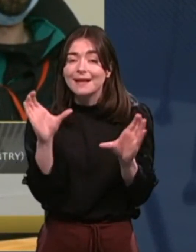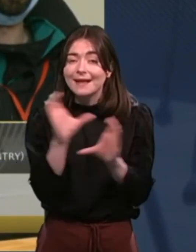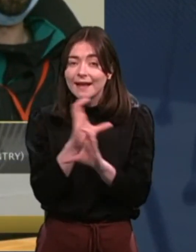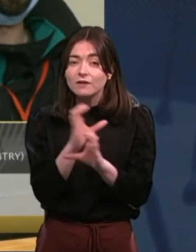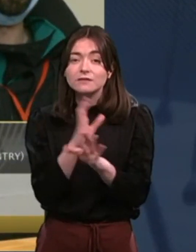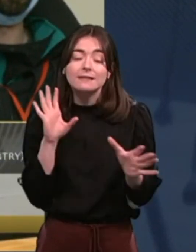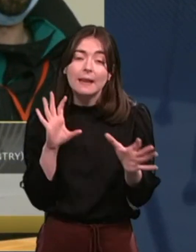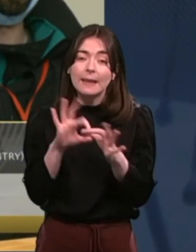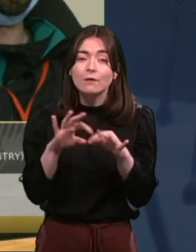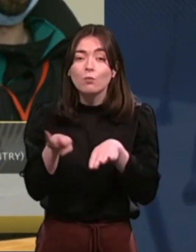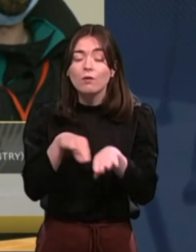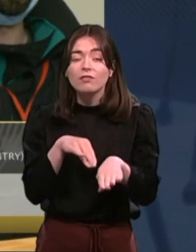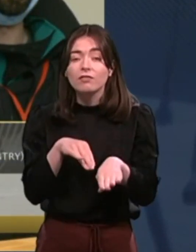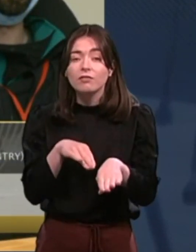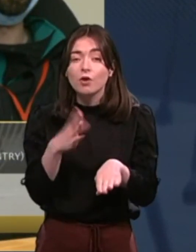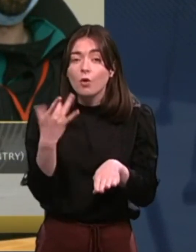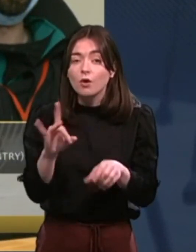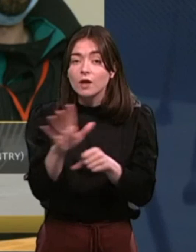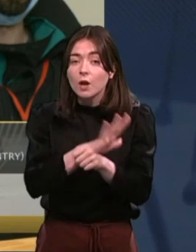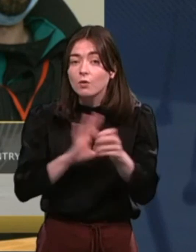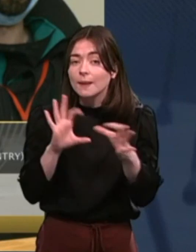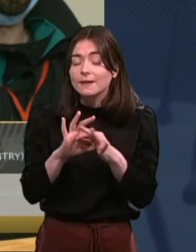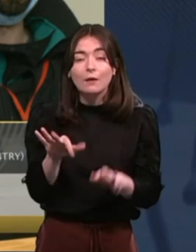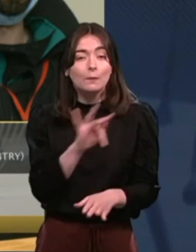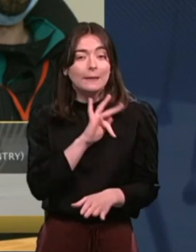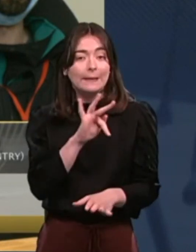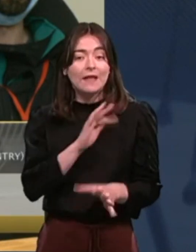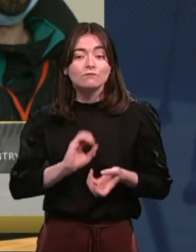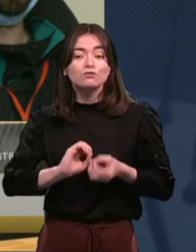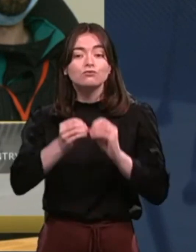Cork Local Link. So that was self-created, it wasn't public service.